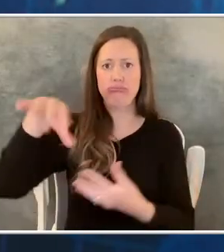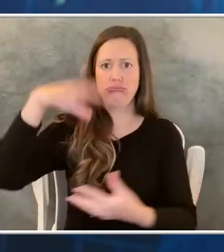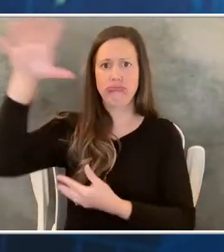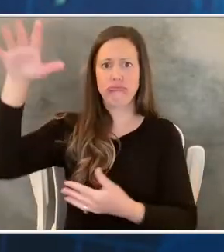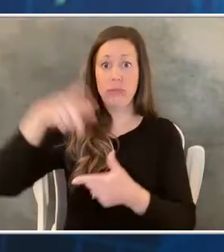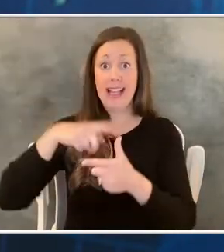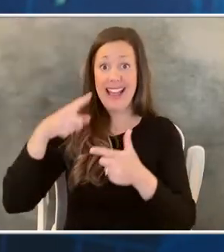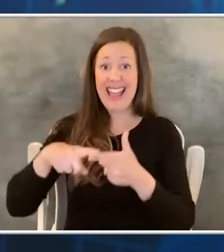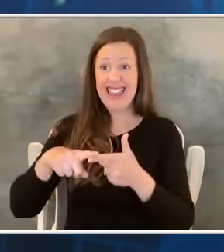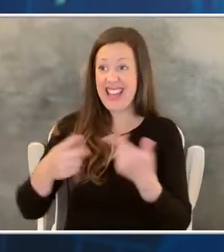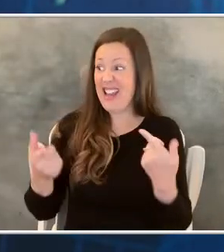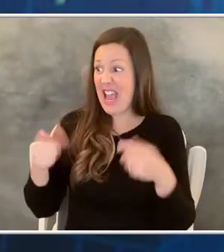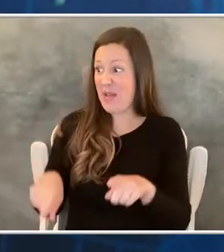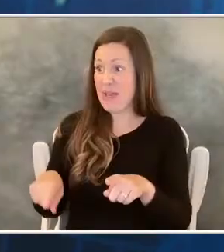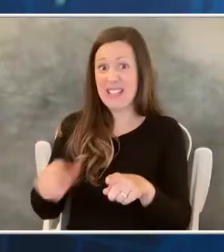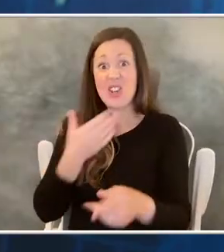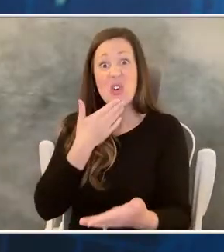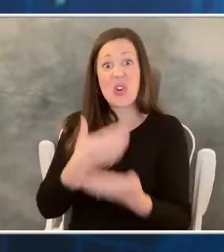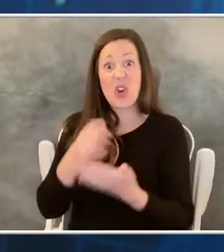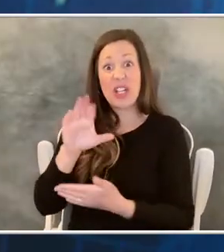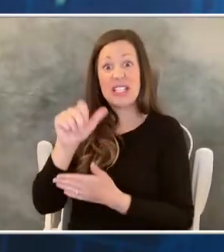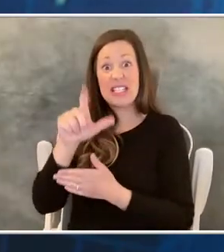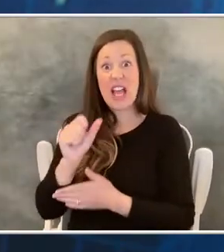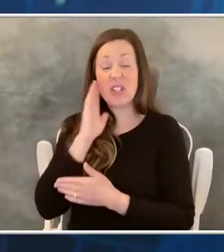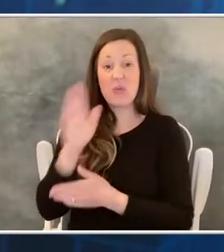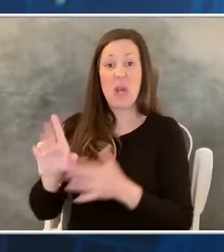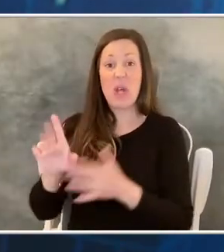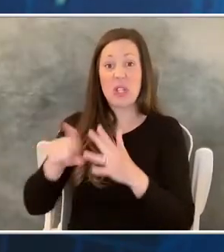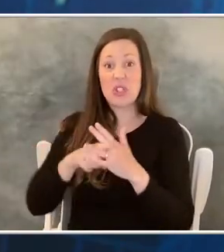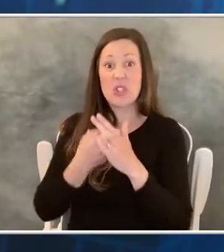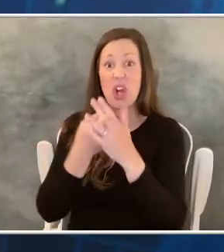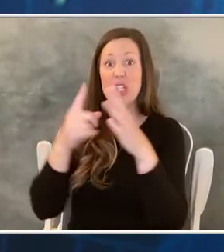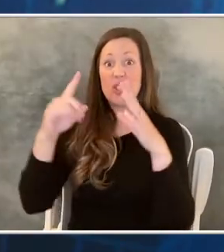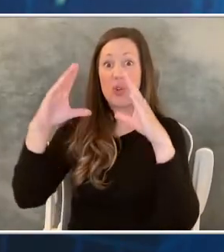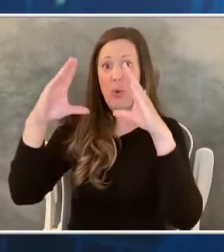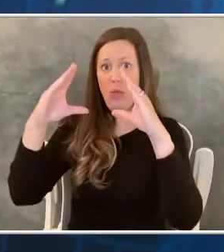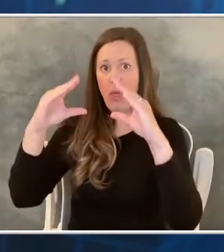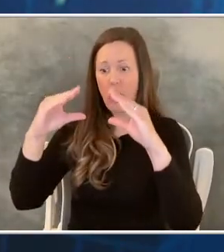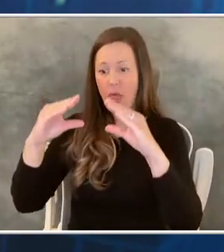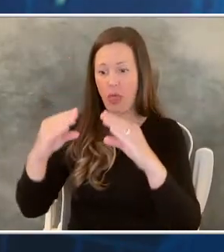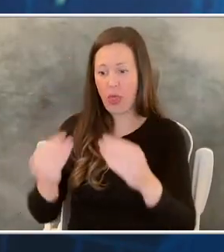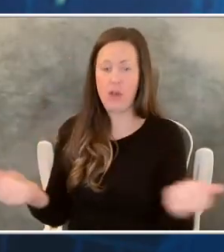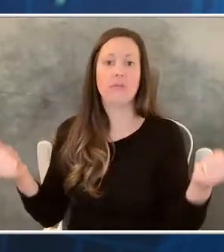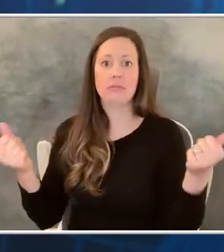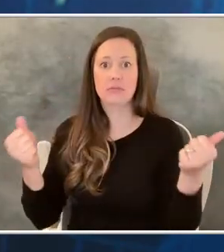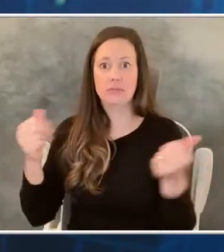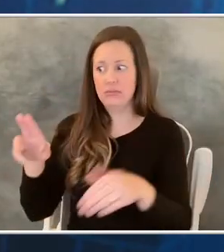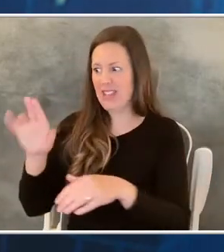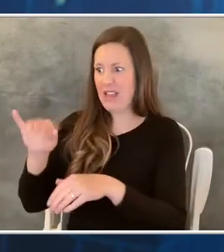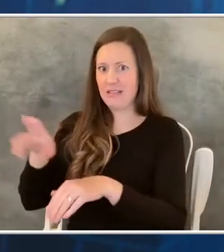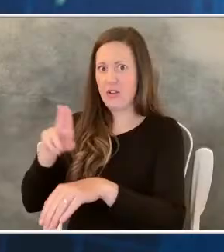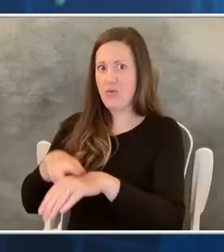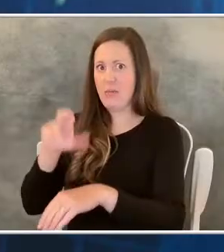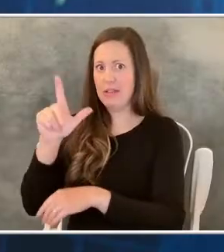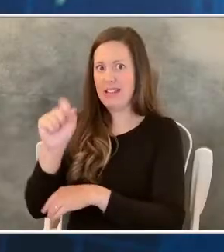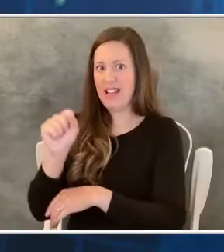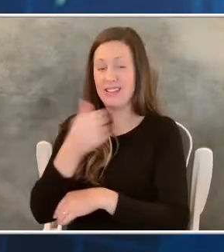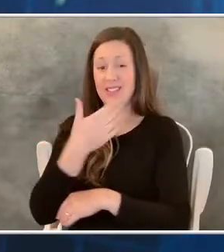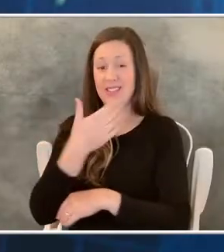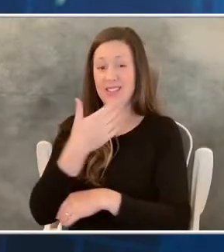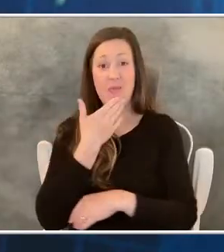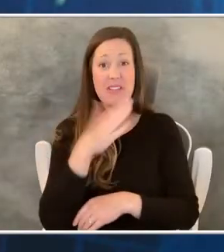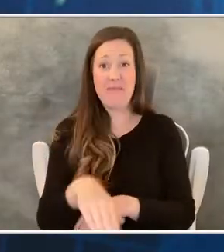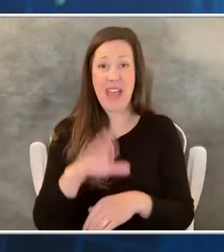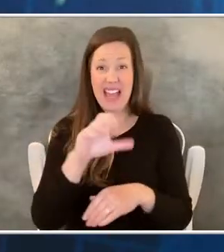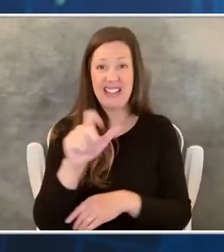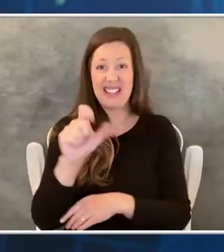other good cells. So all the other normal blood counts, they go down. And acute myeloid leukemia it's a medical emergency.